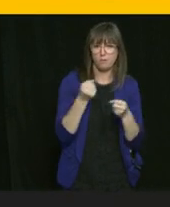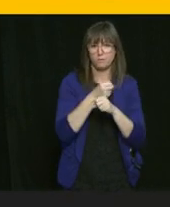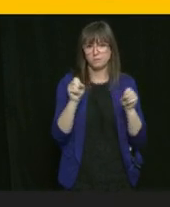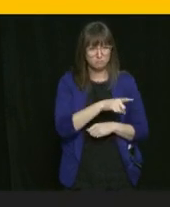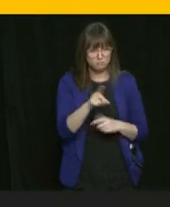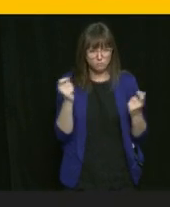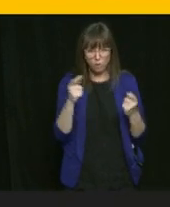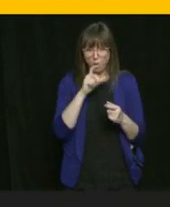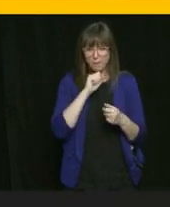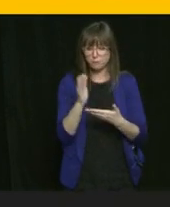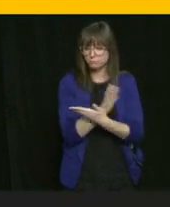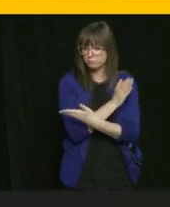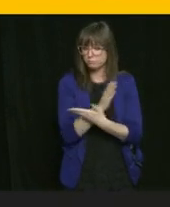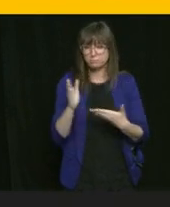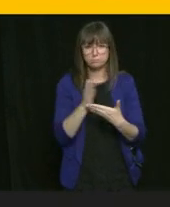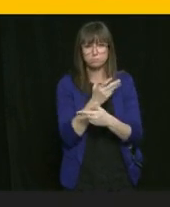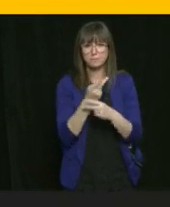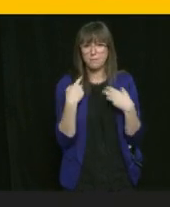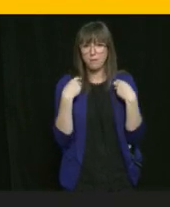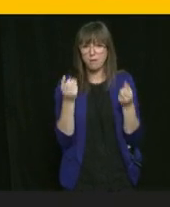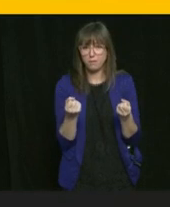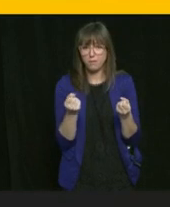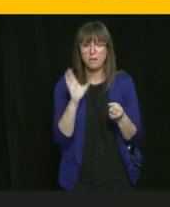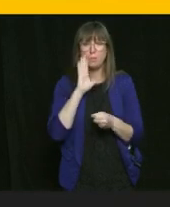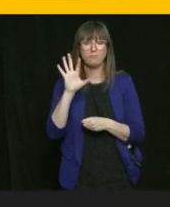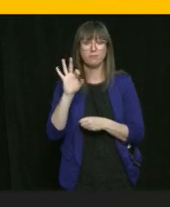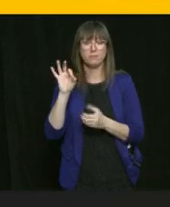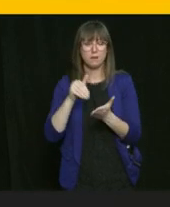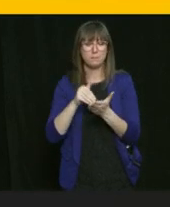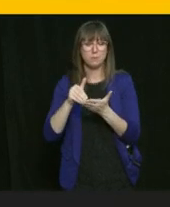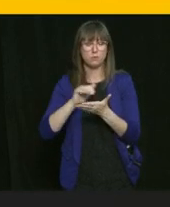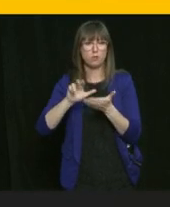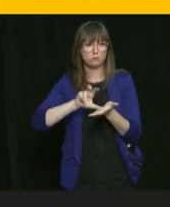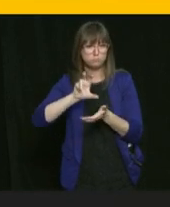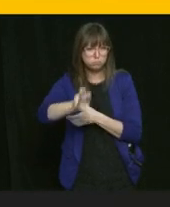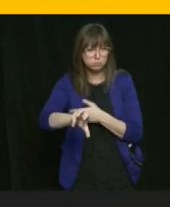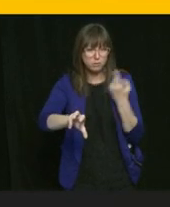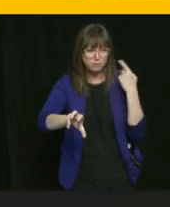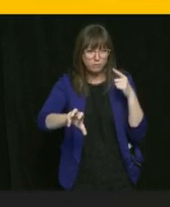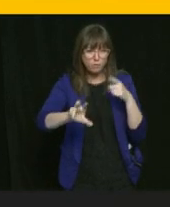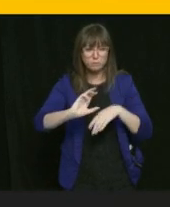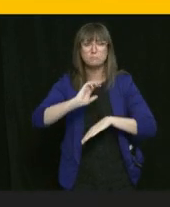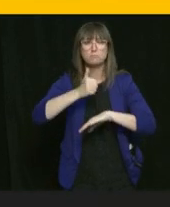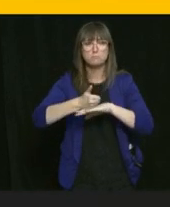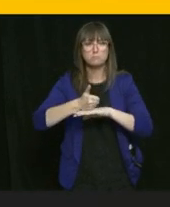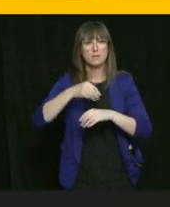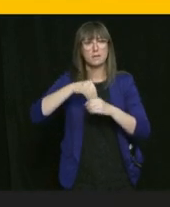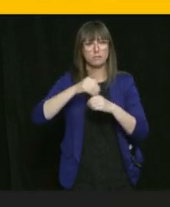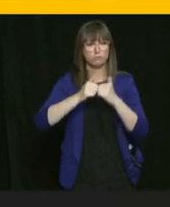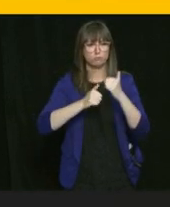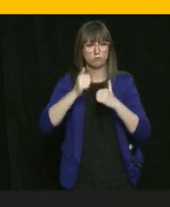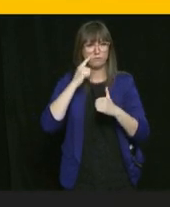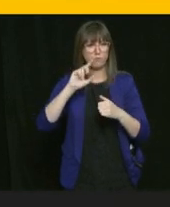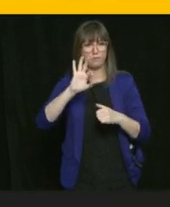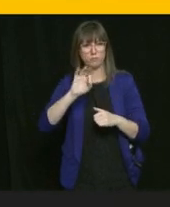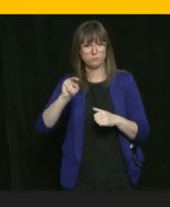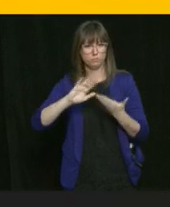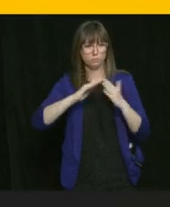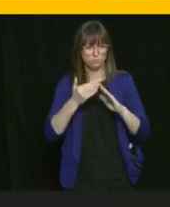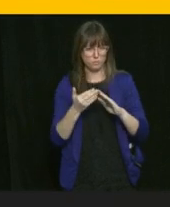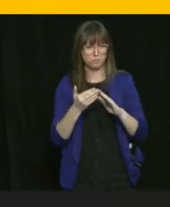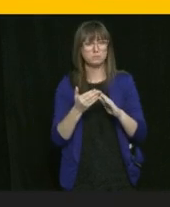standards. We will also provide $59 million to improve infrastructure in First Nations communities in order to meet